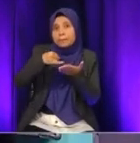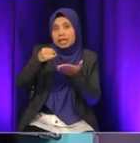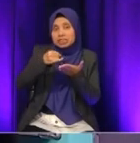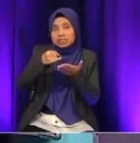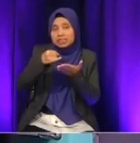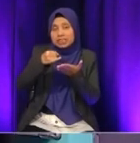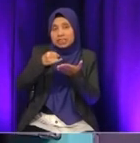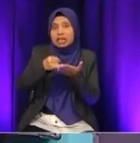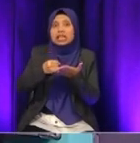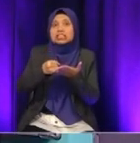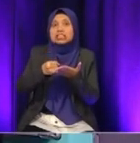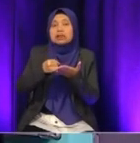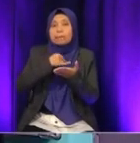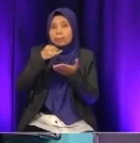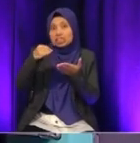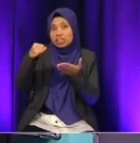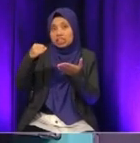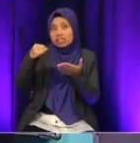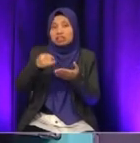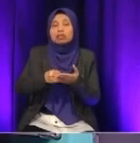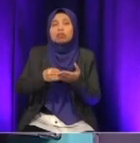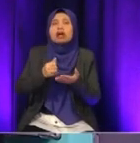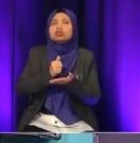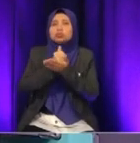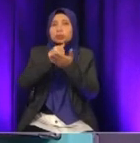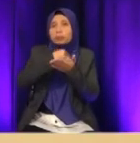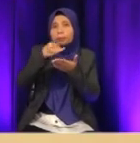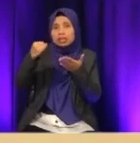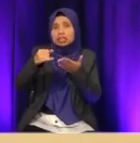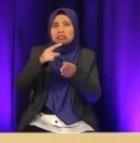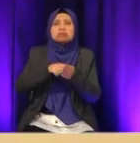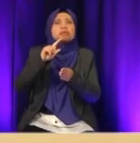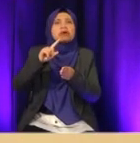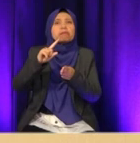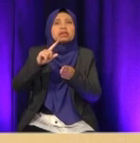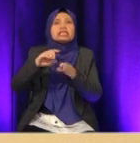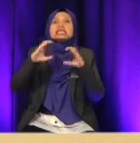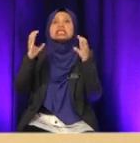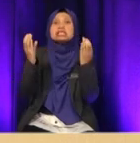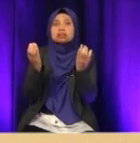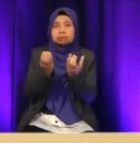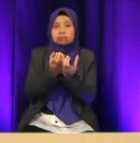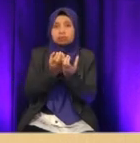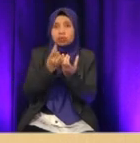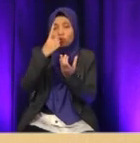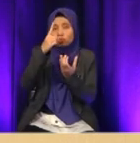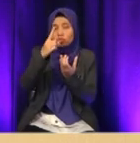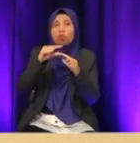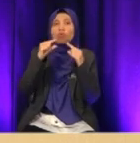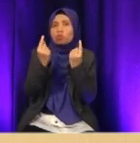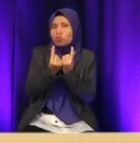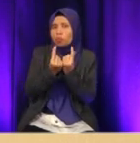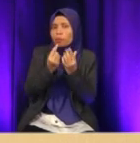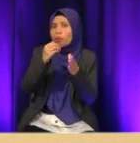center. Okay, so for the first activity of painting a youth center, do you think this is a suitable task for group volunteers or for